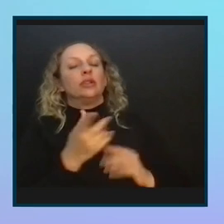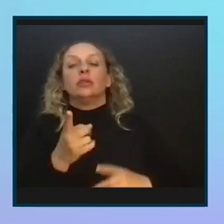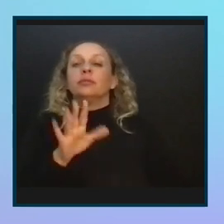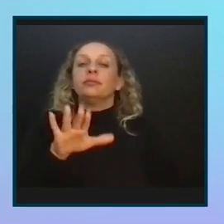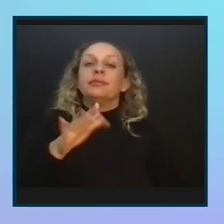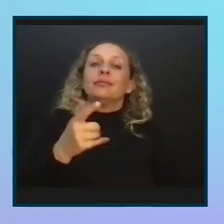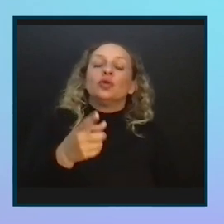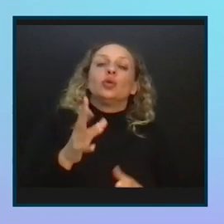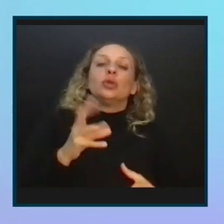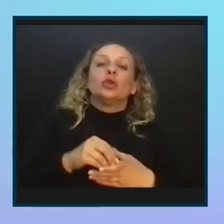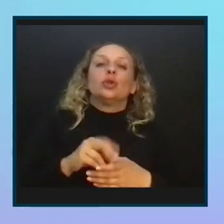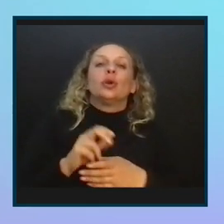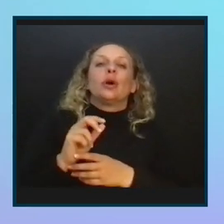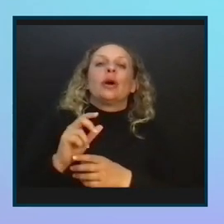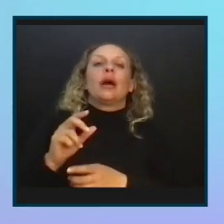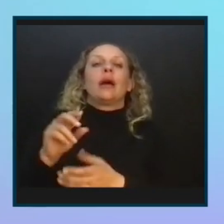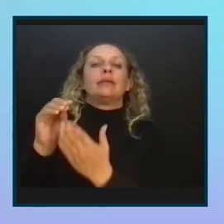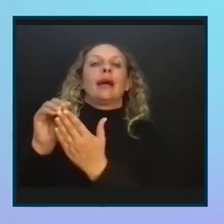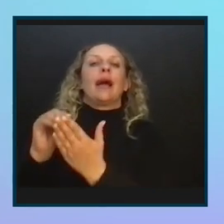your design systems?